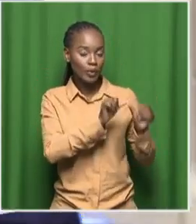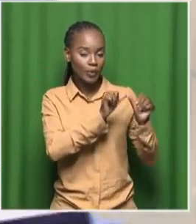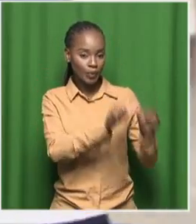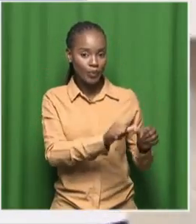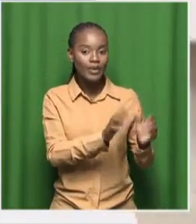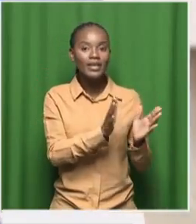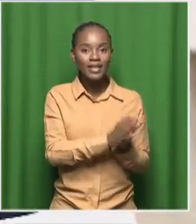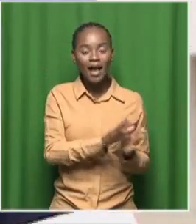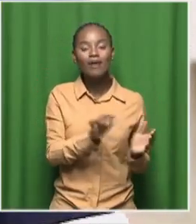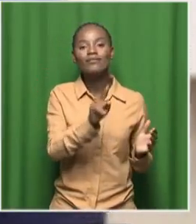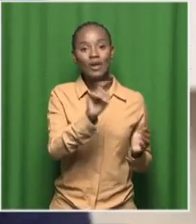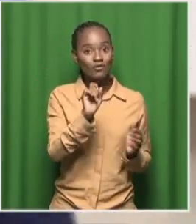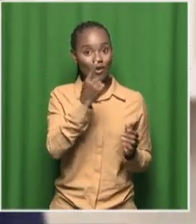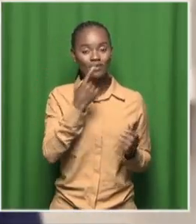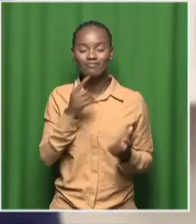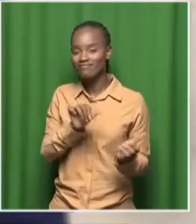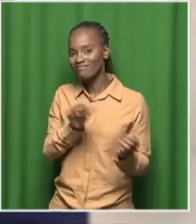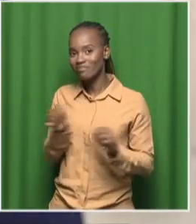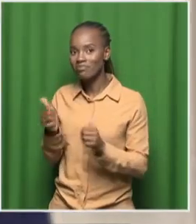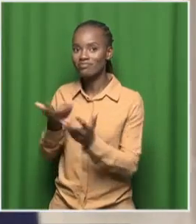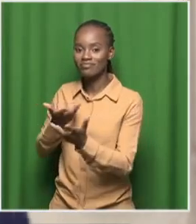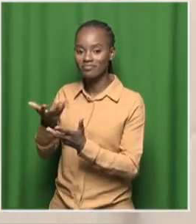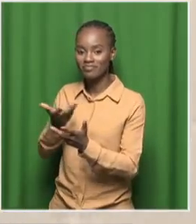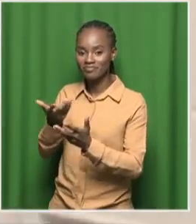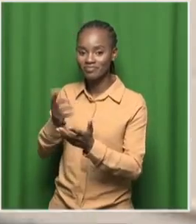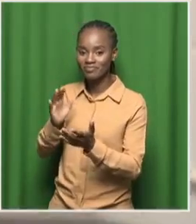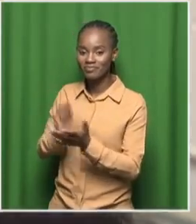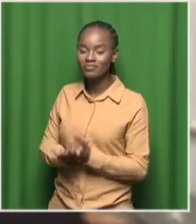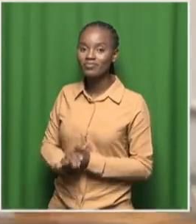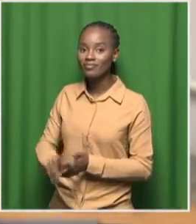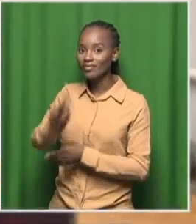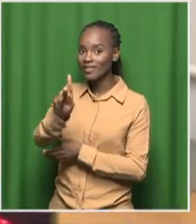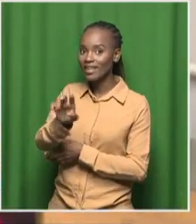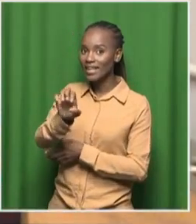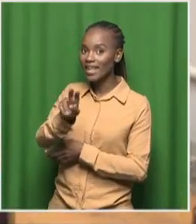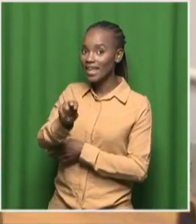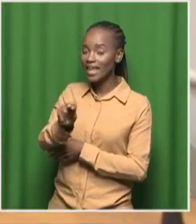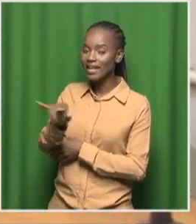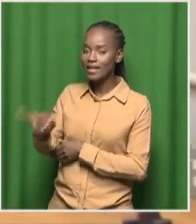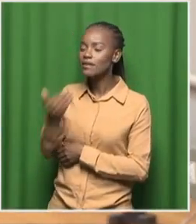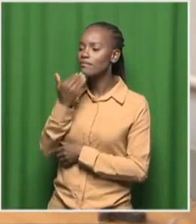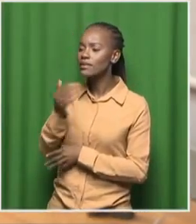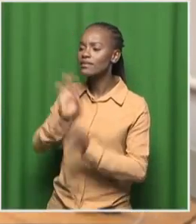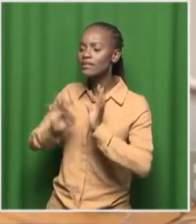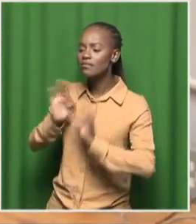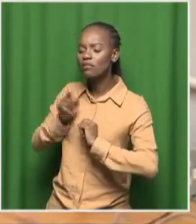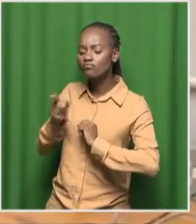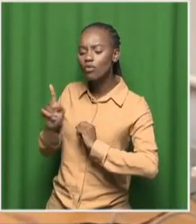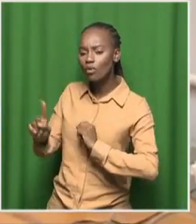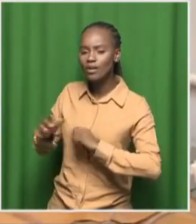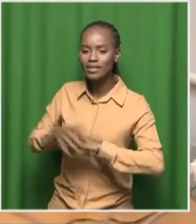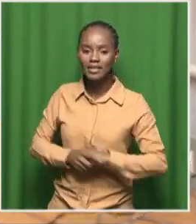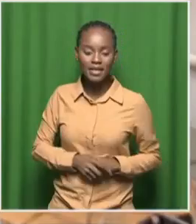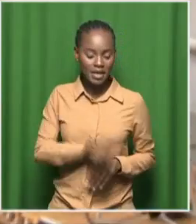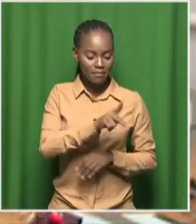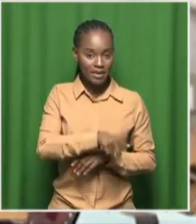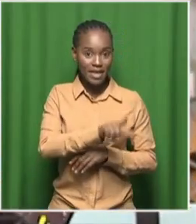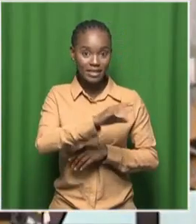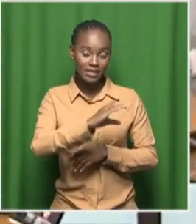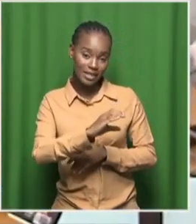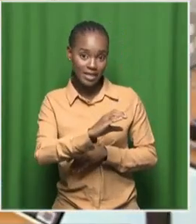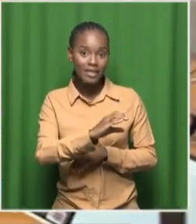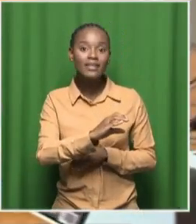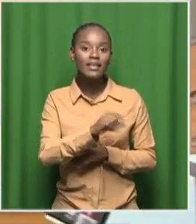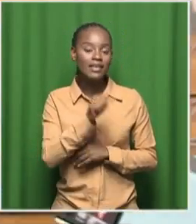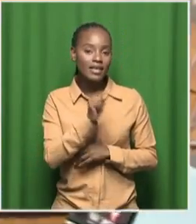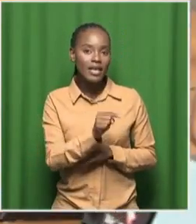Kennedy, good morning. So what are these? What we have here basically is a PLC, a logic programmer, and 3 motors.